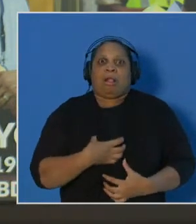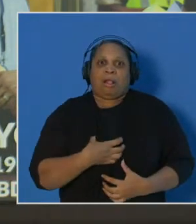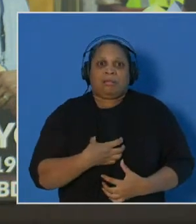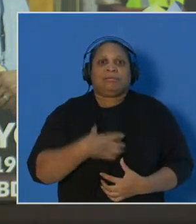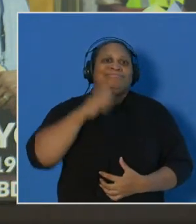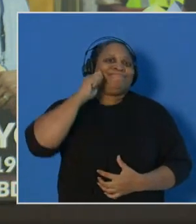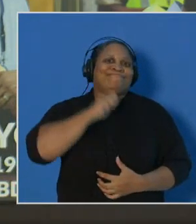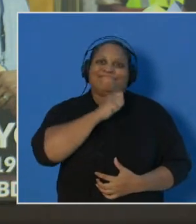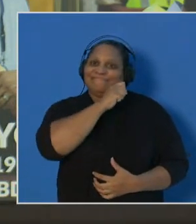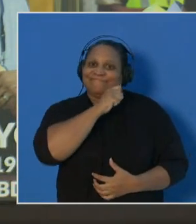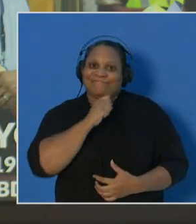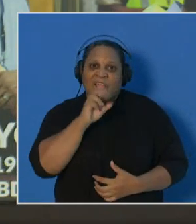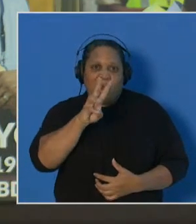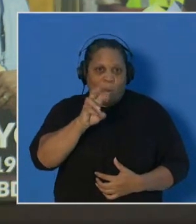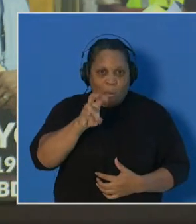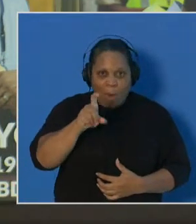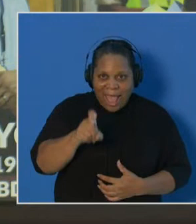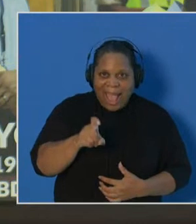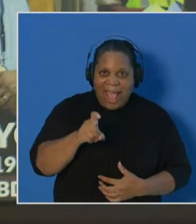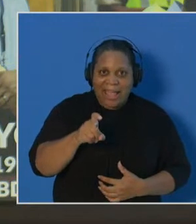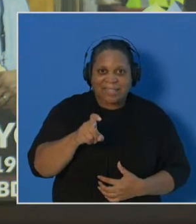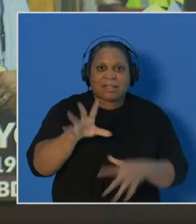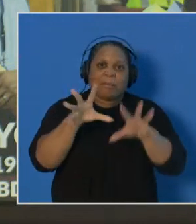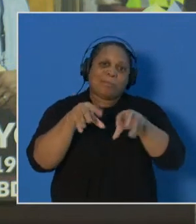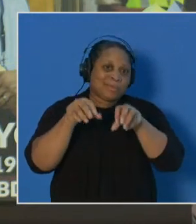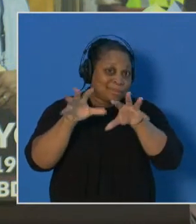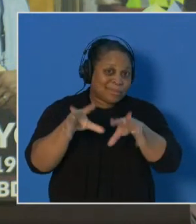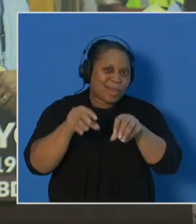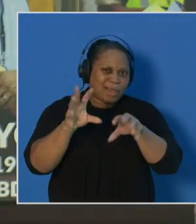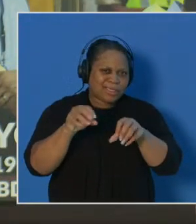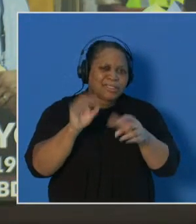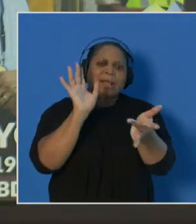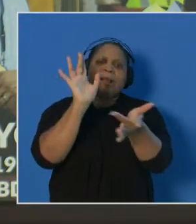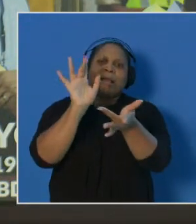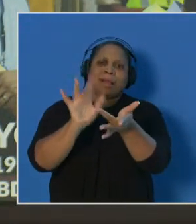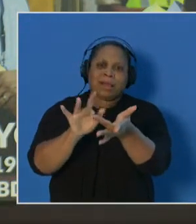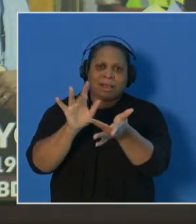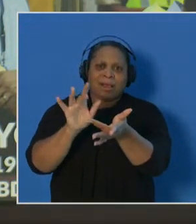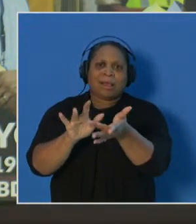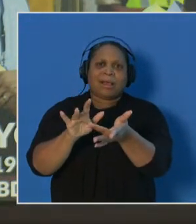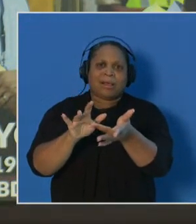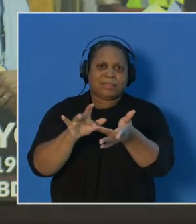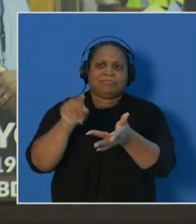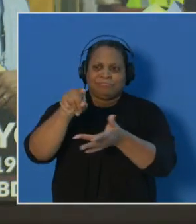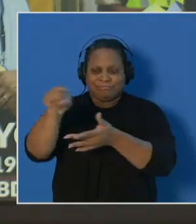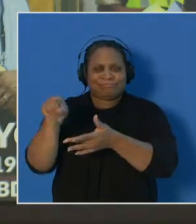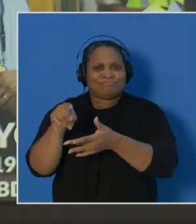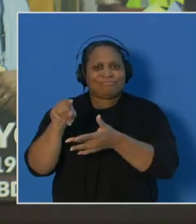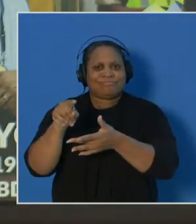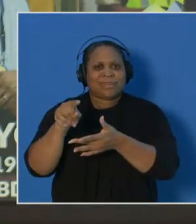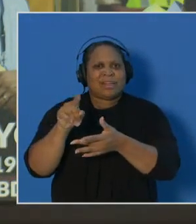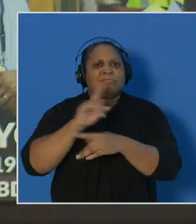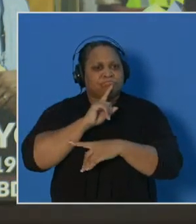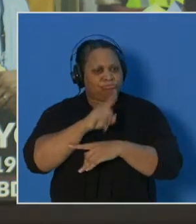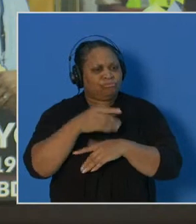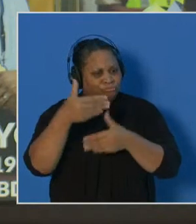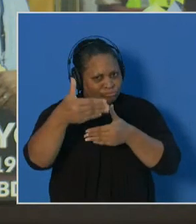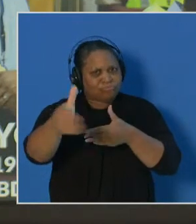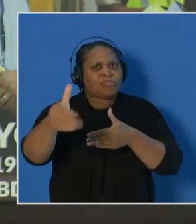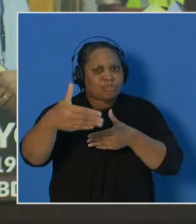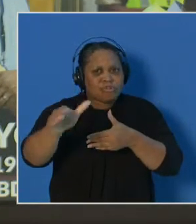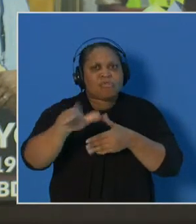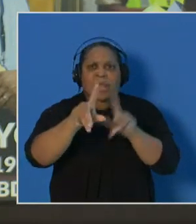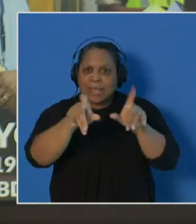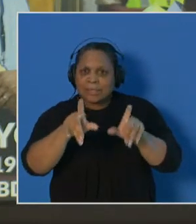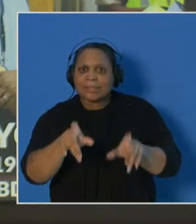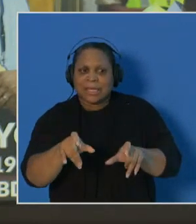beard or to get their wax or to get their massage, reach out to your operator and tell them to make sure they go get tested so that